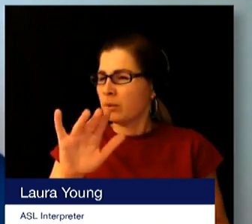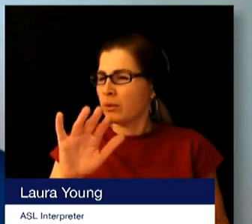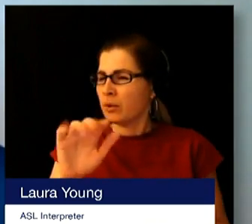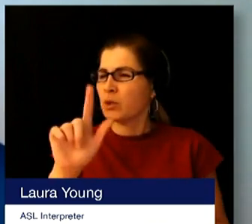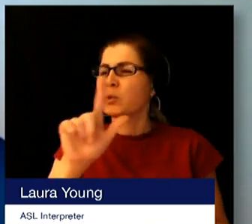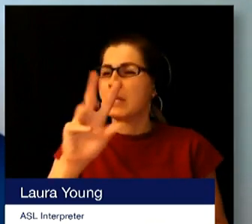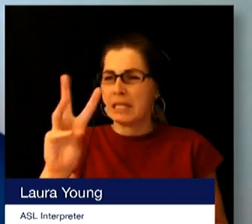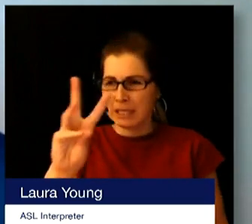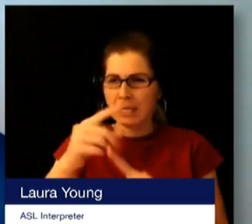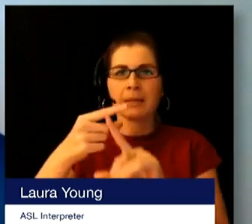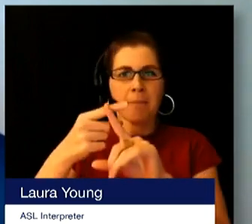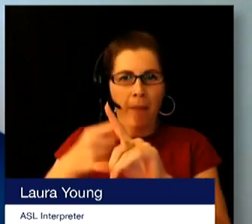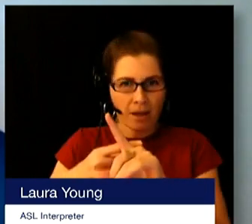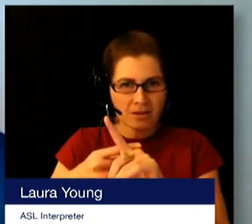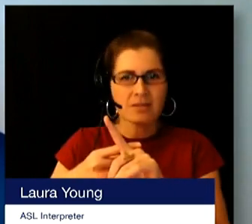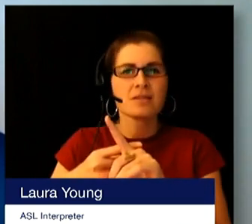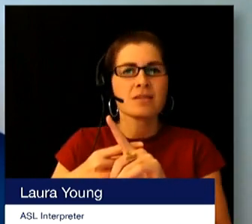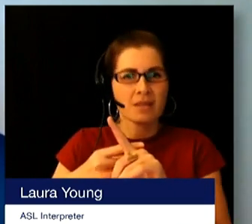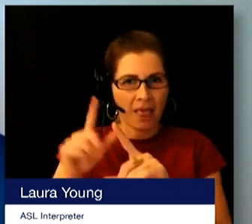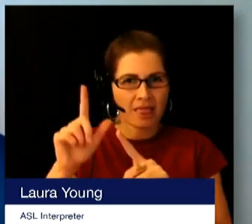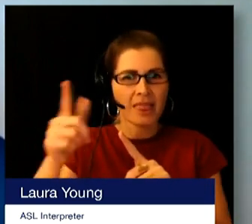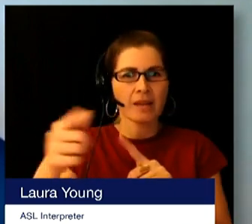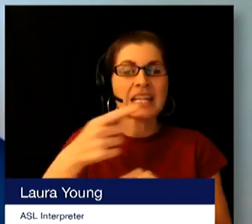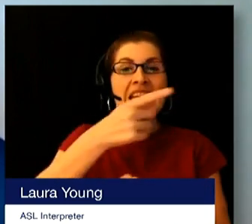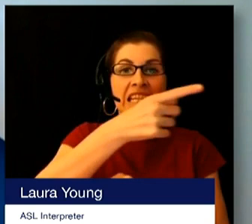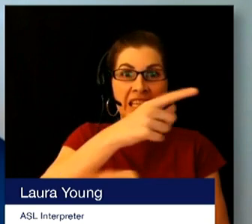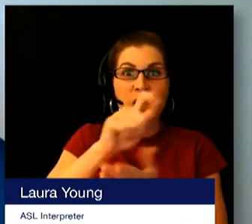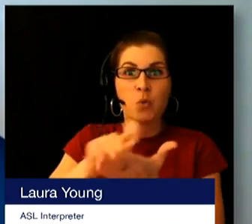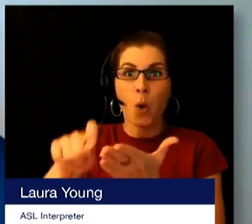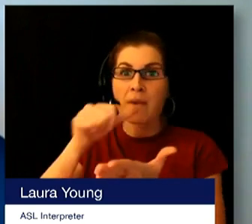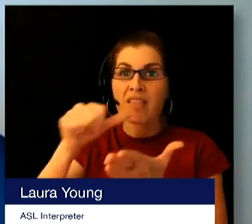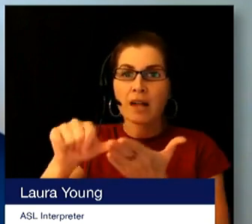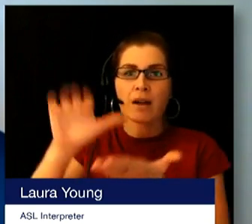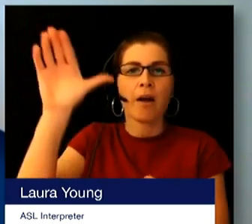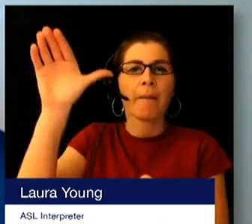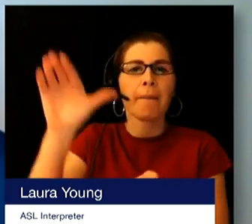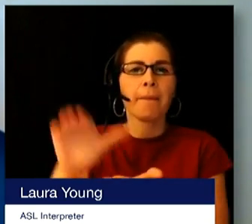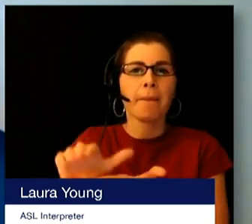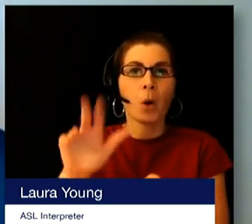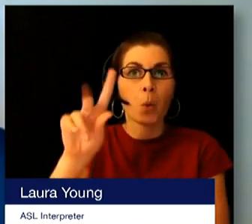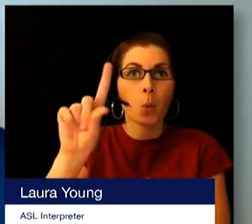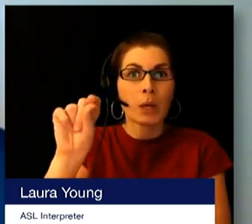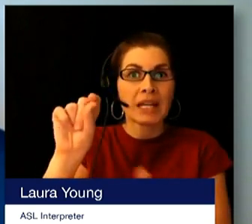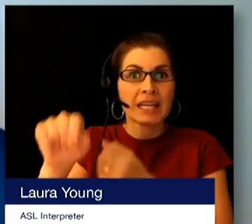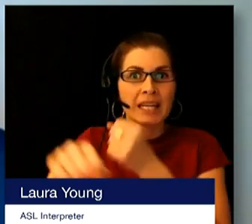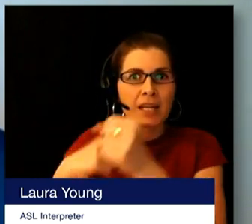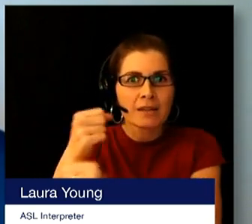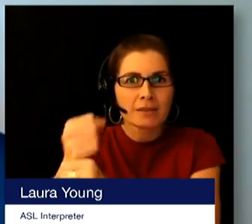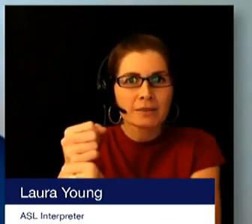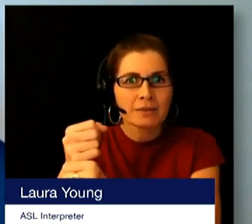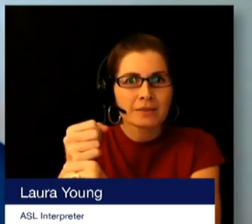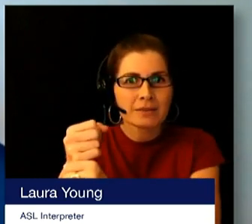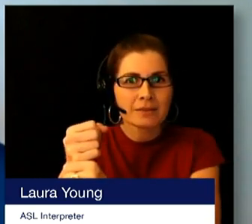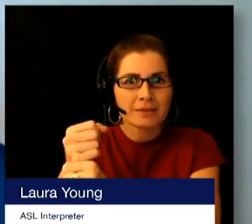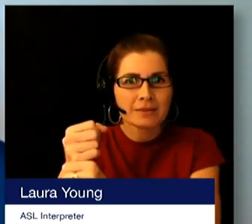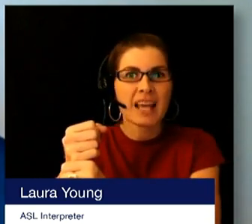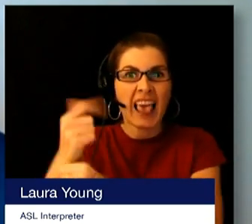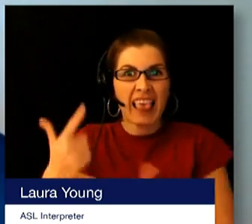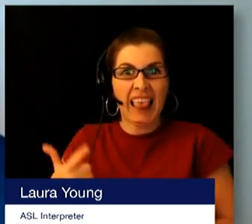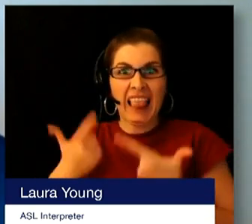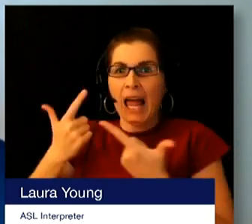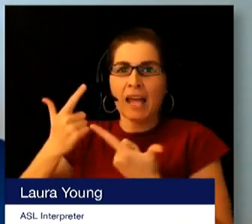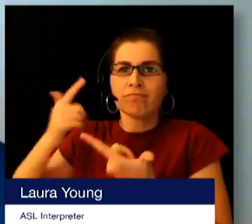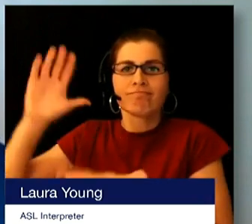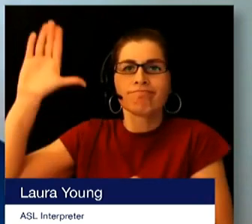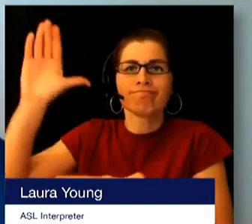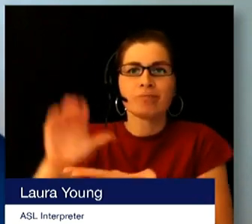26 months later, after I wrote him, he wrote me back and reduced my life sentence to 20 years. And fortunately, I'm